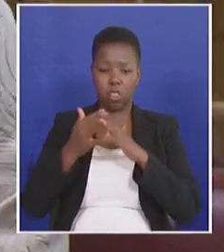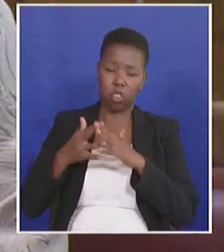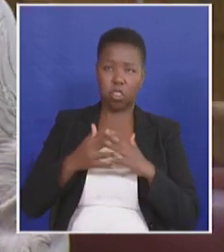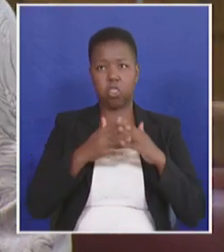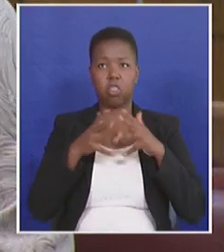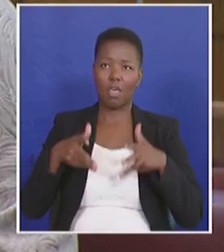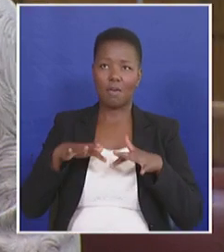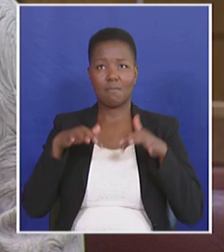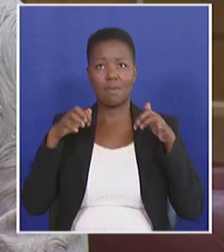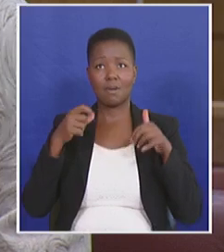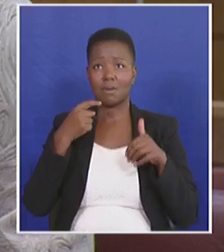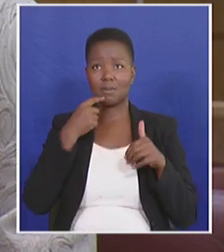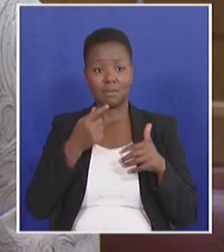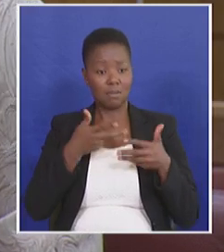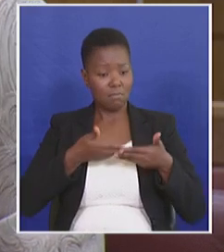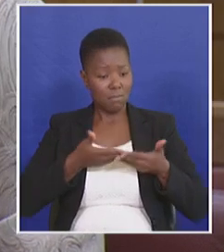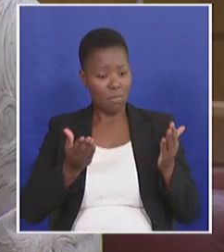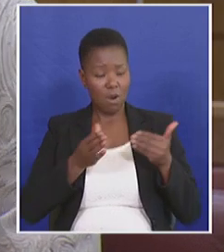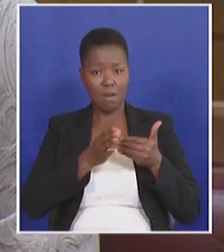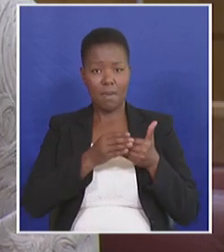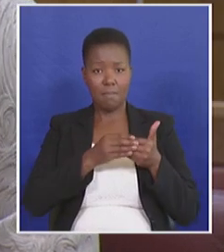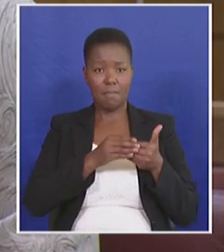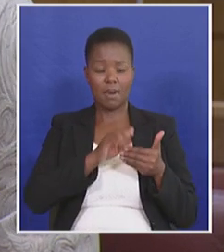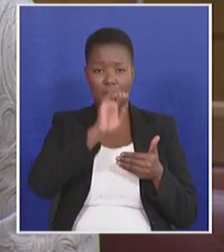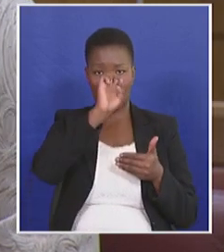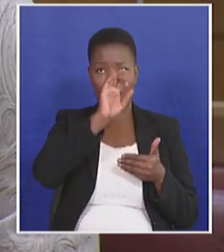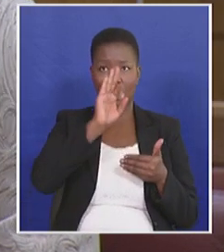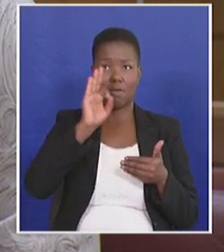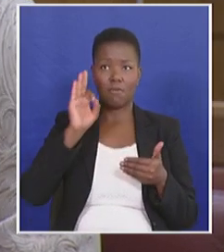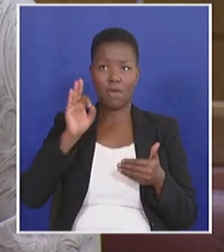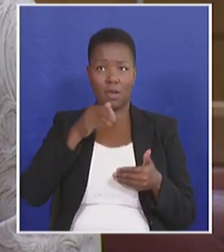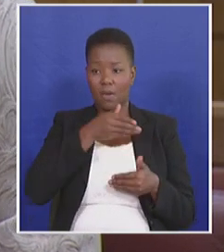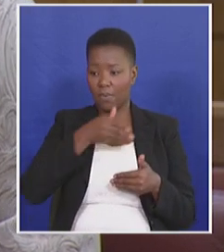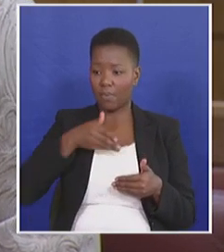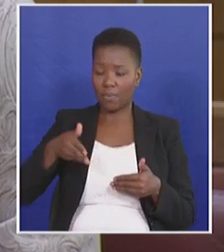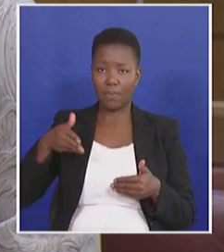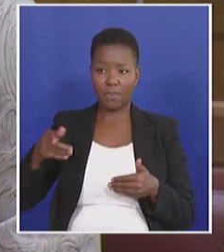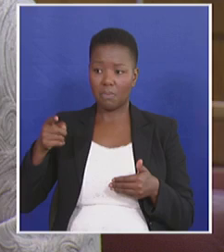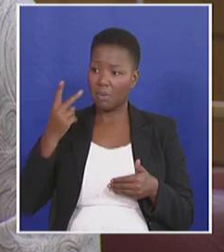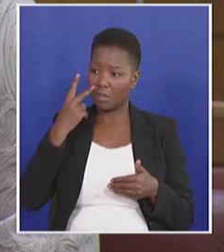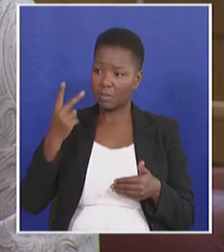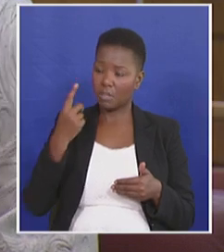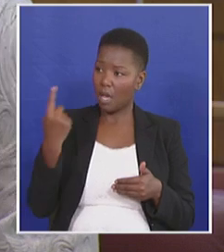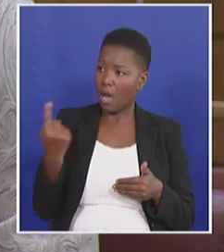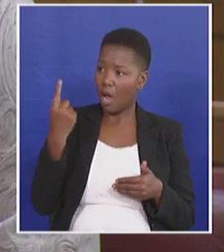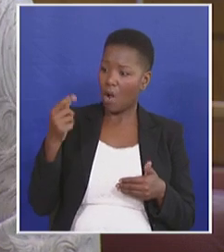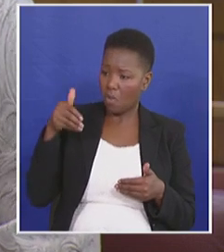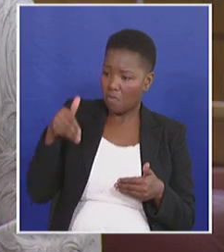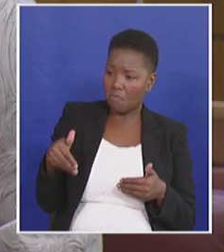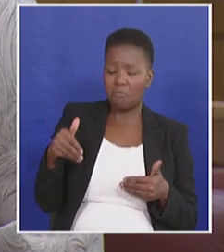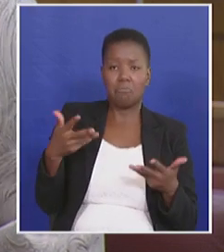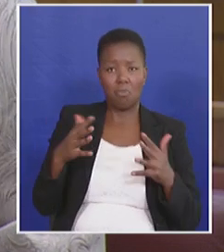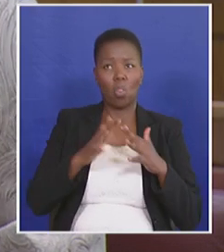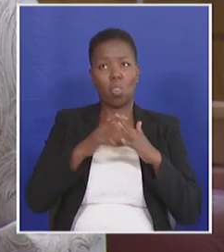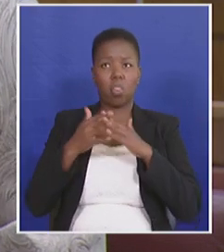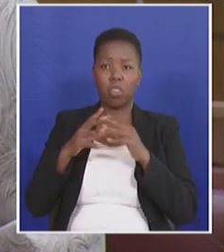see, all of them are not here. After realizing that he is the only one here, he now creates a drama so that he can make